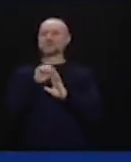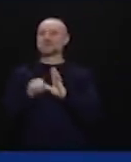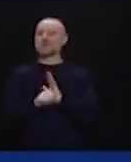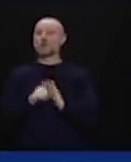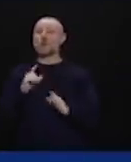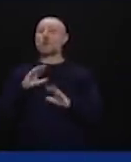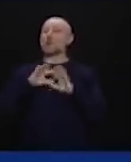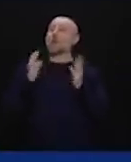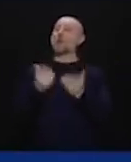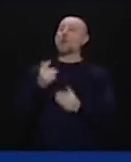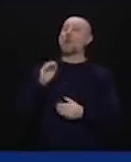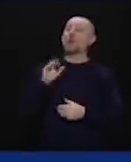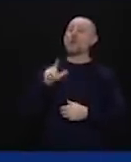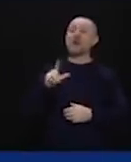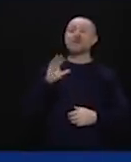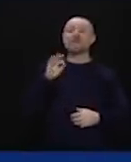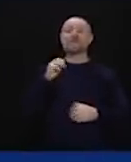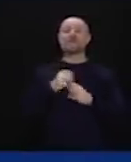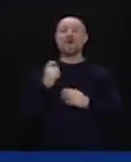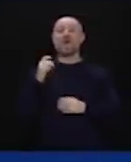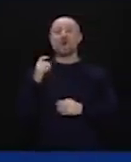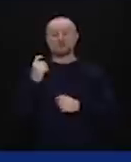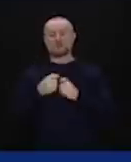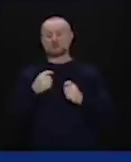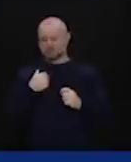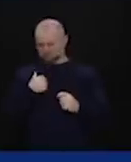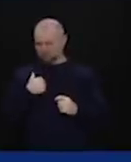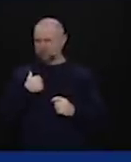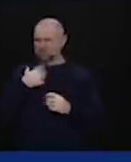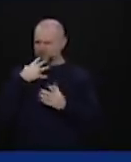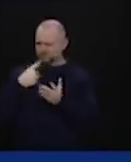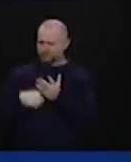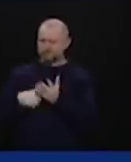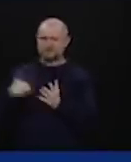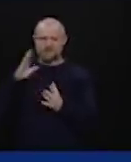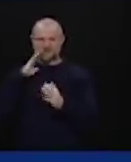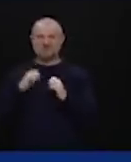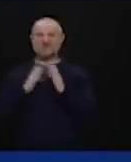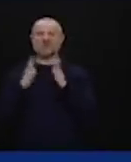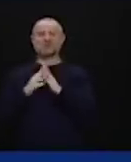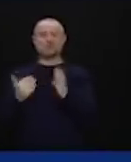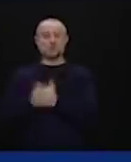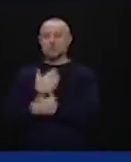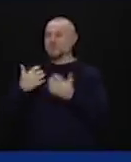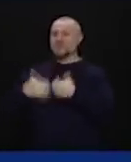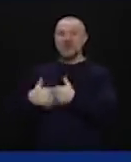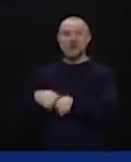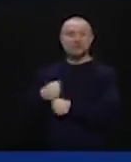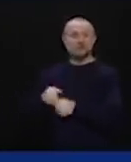was very much involved with from the get-go, is building another new plant right here, employing